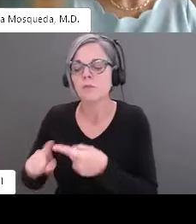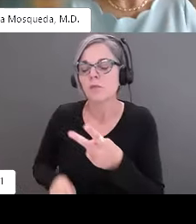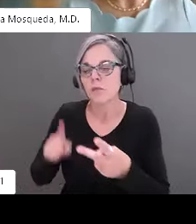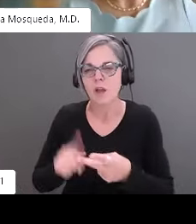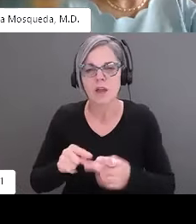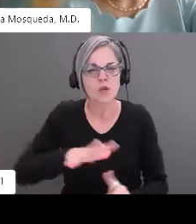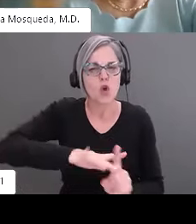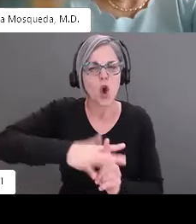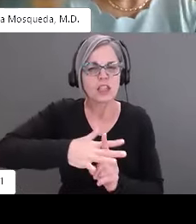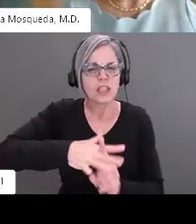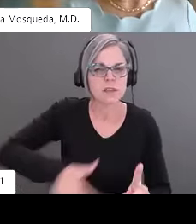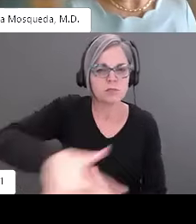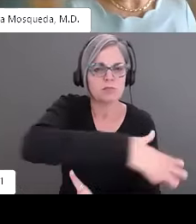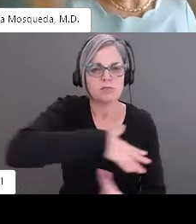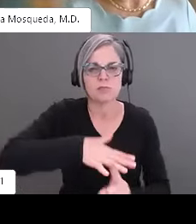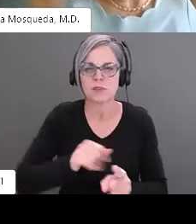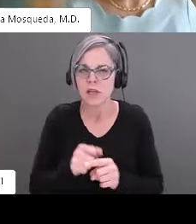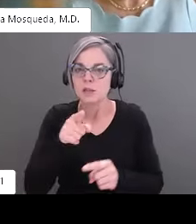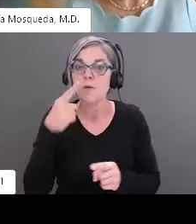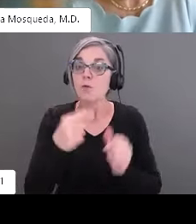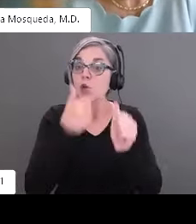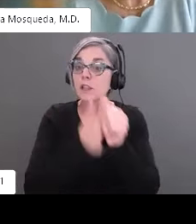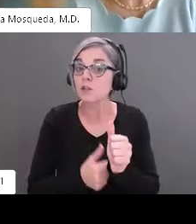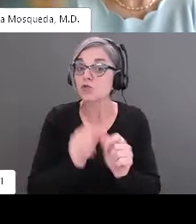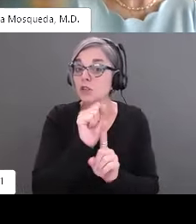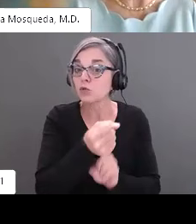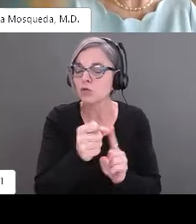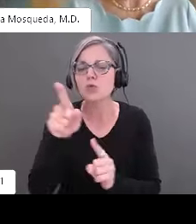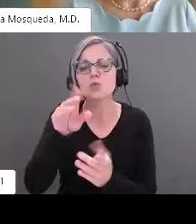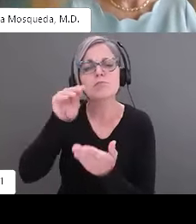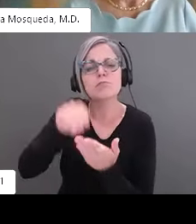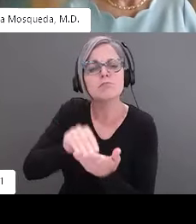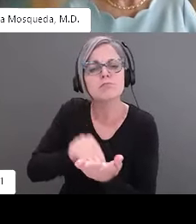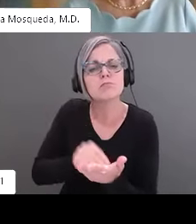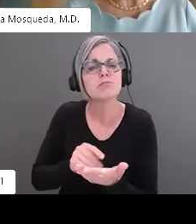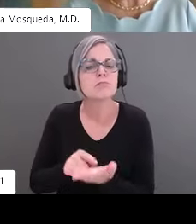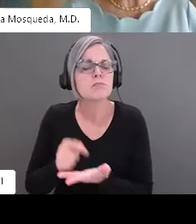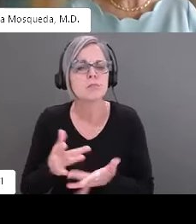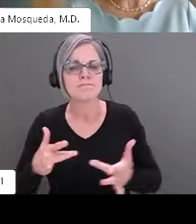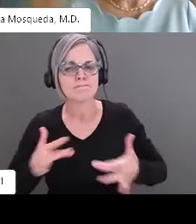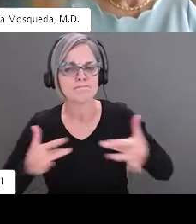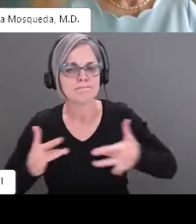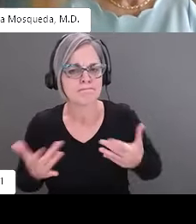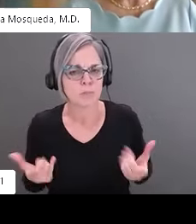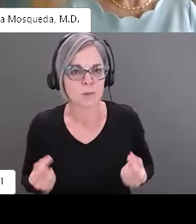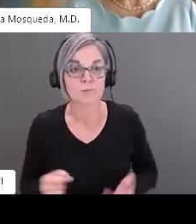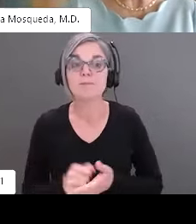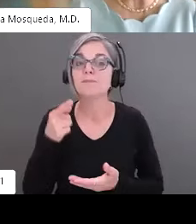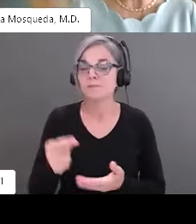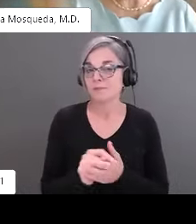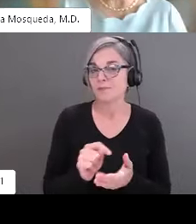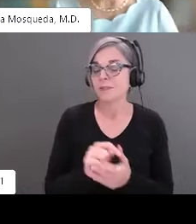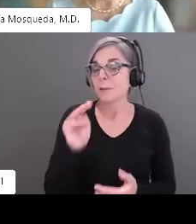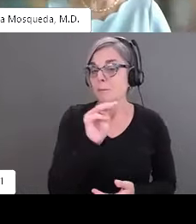be worrisome characteristics in each of these domains. We have Mrs. S. Her husband